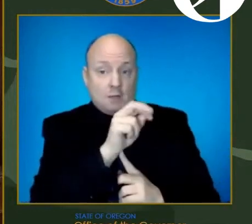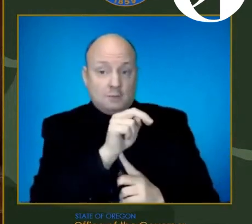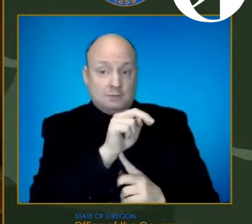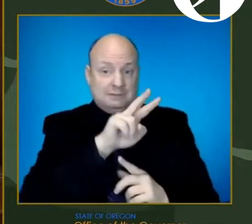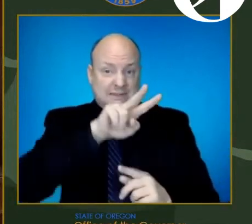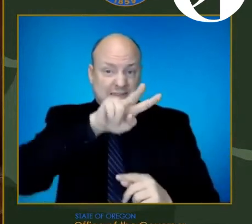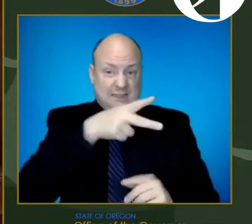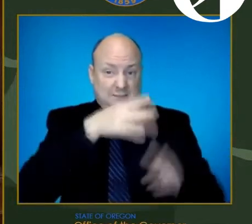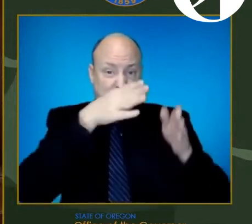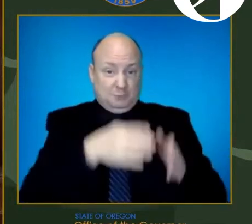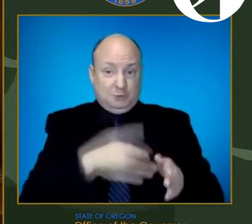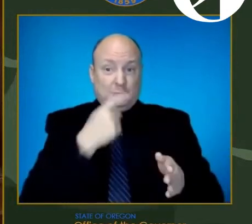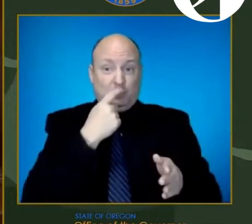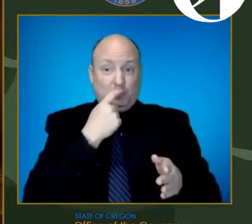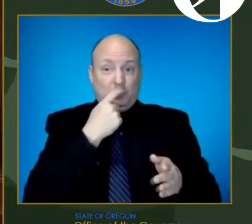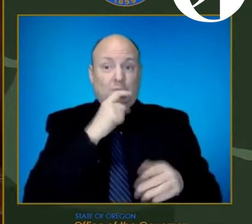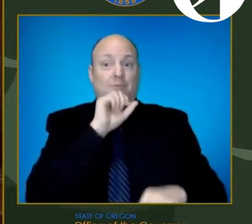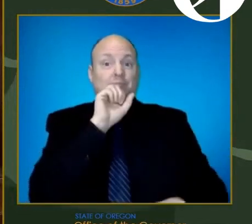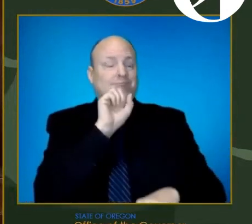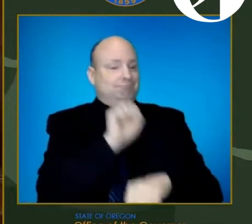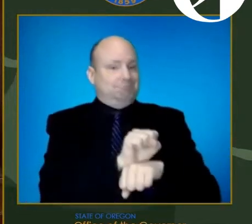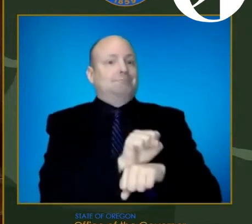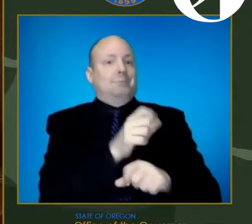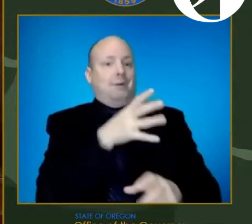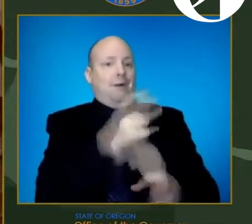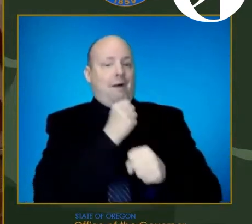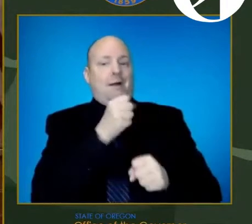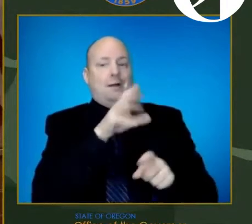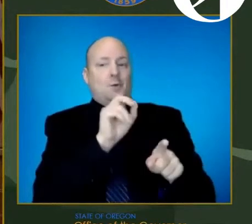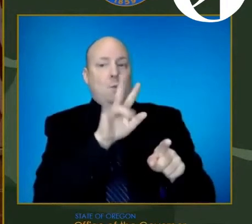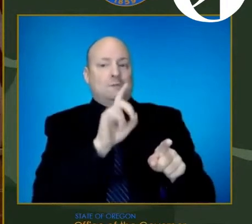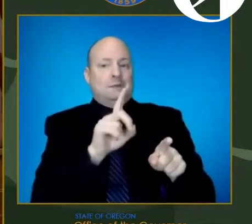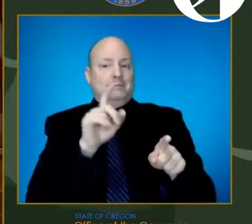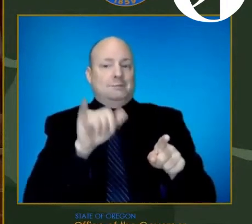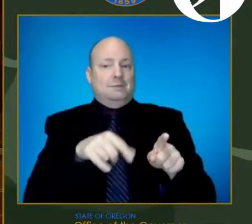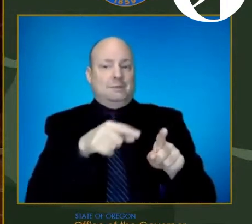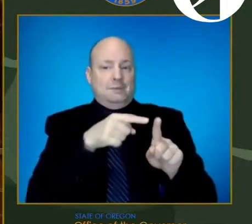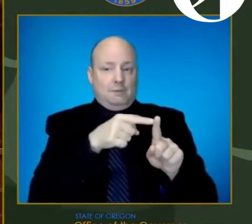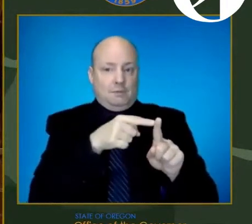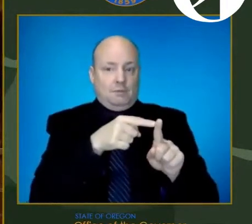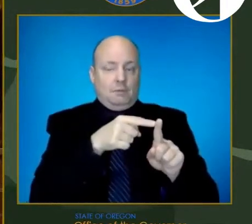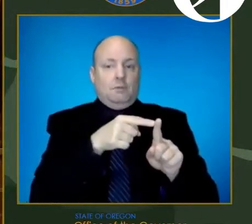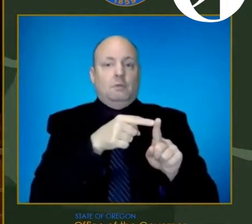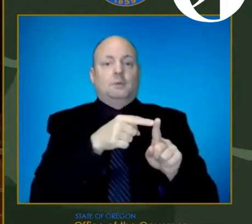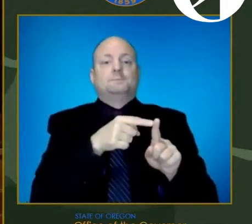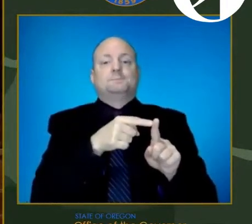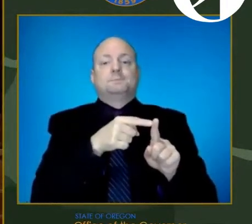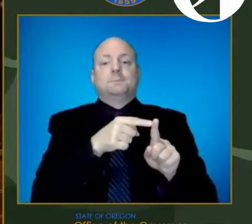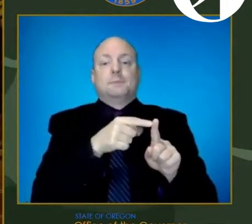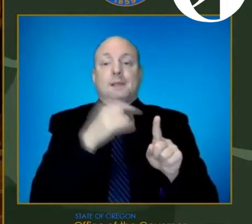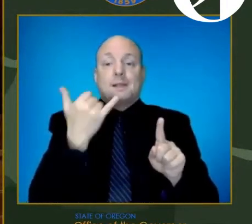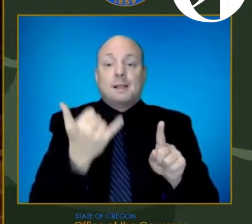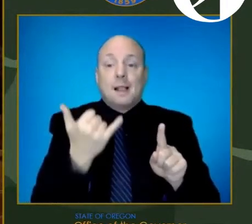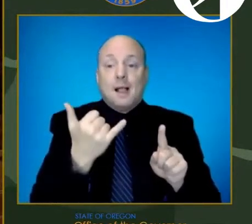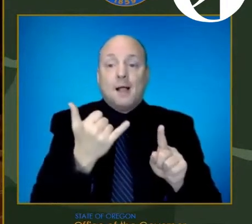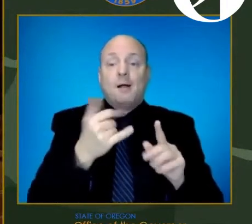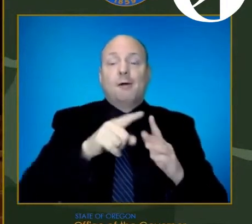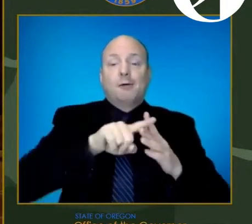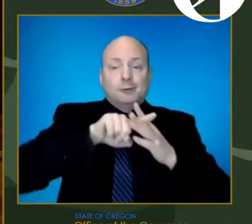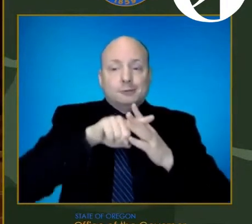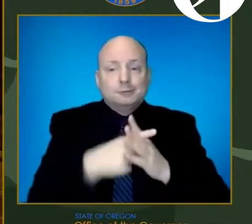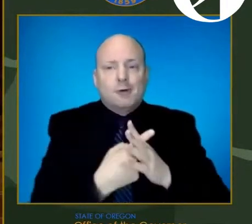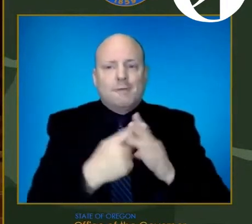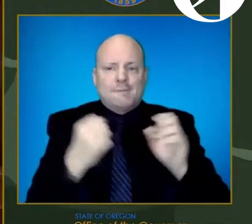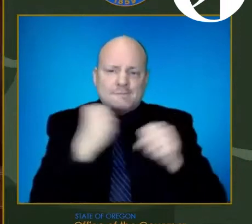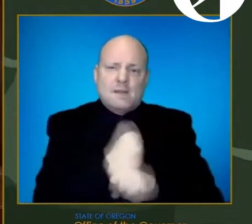confirmed positive who had not traveled abroad. The starting shot had been fired into the air and the long race had